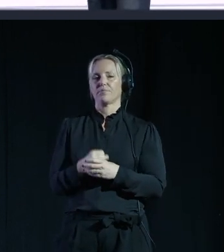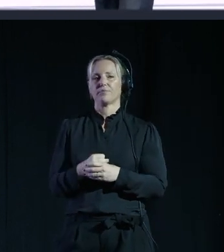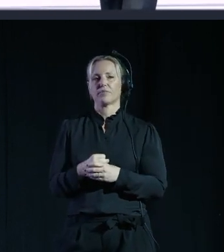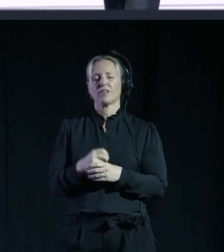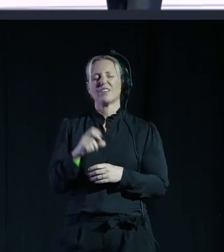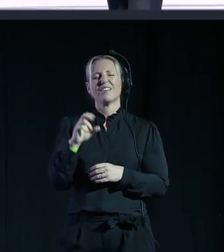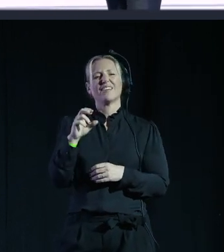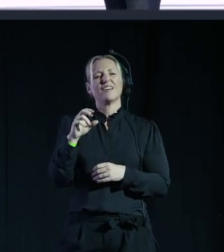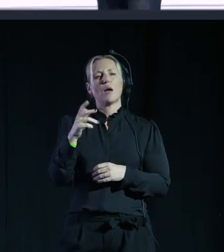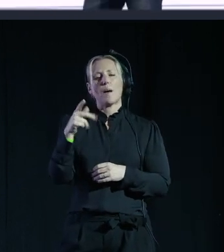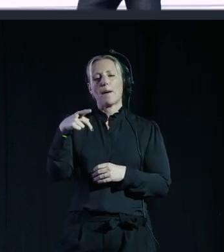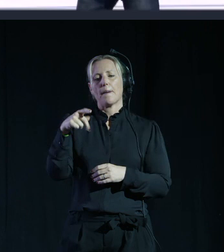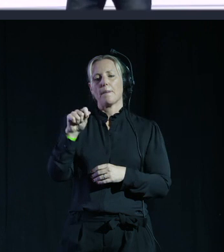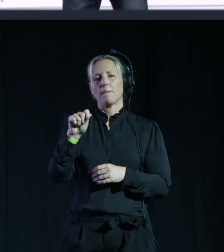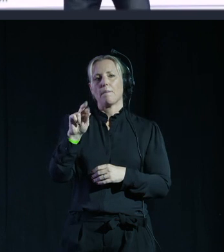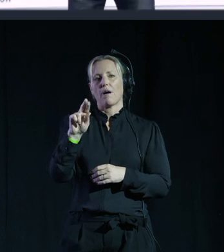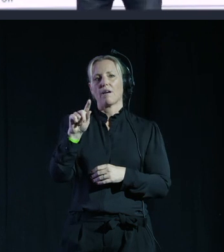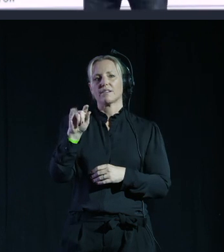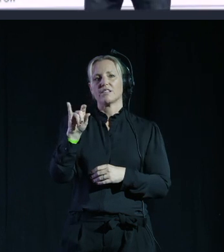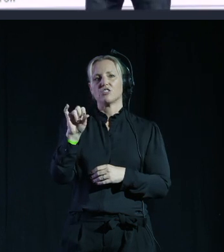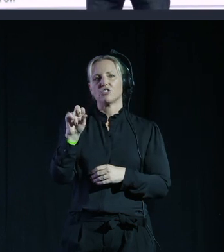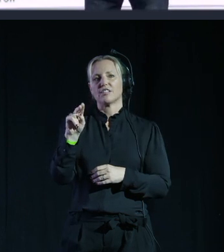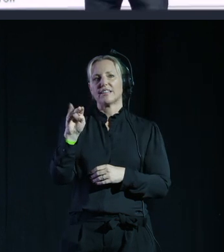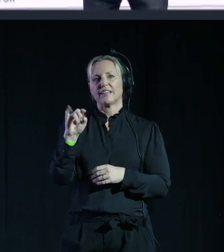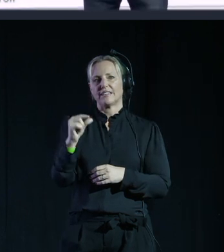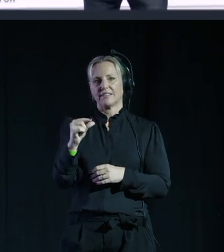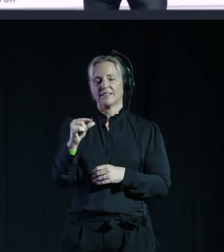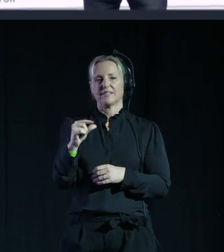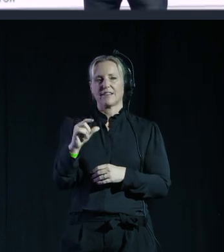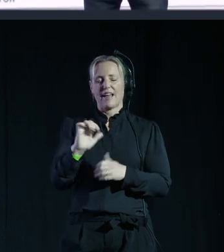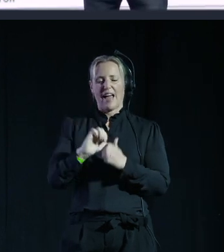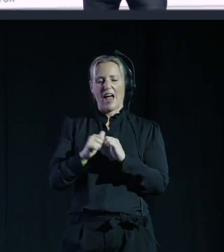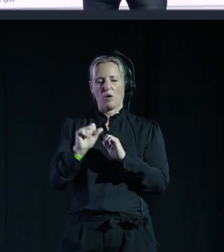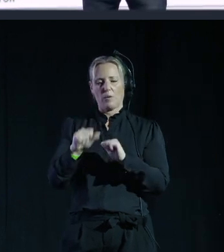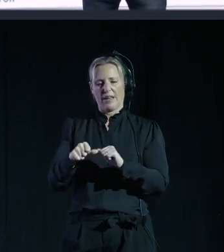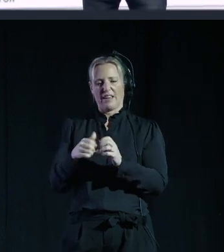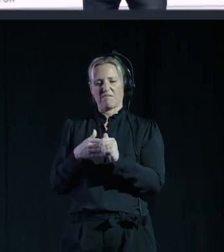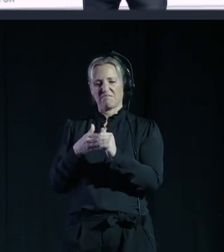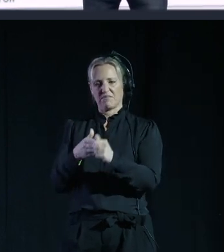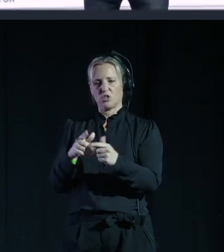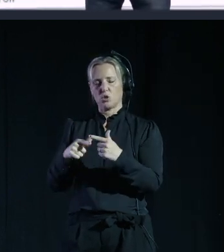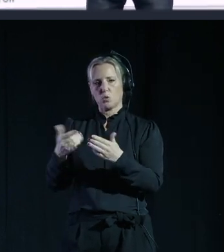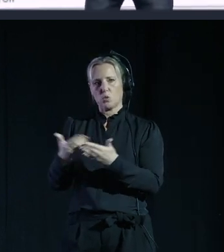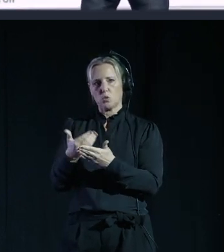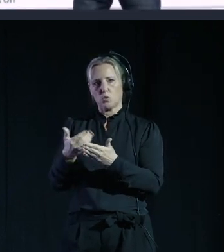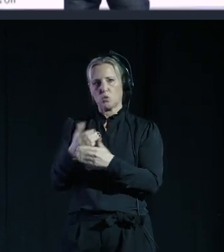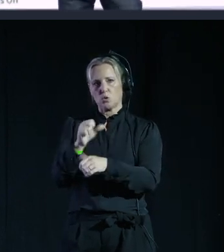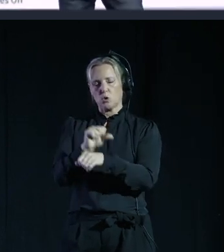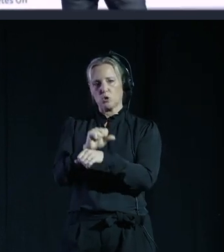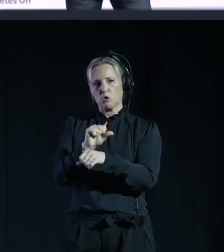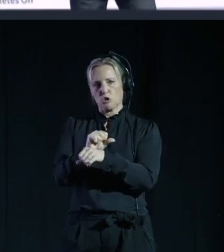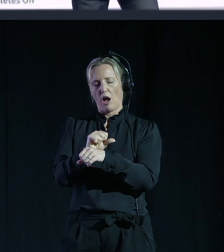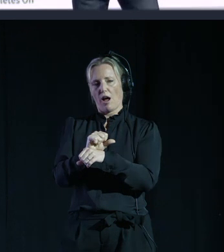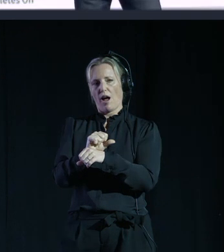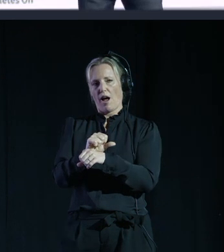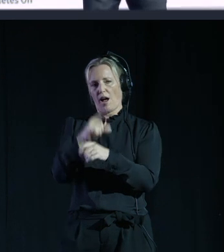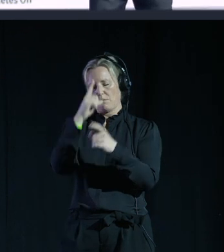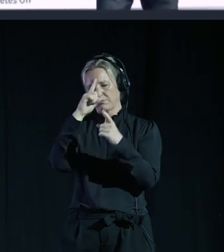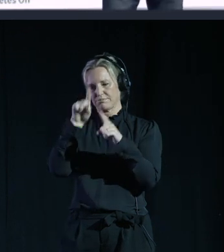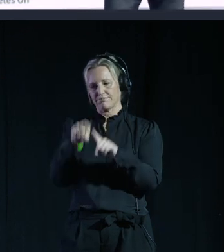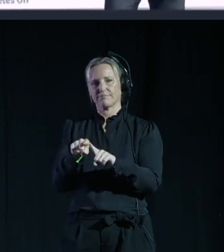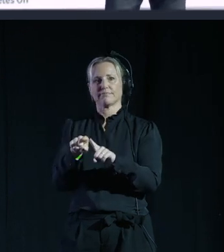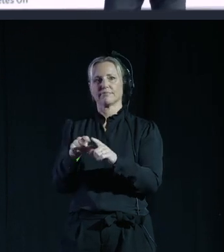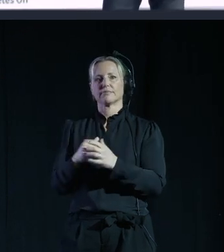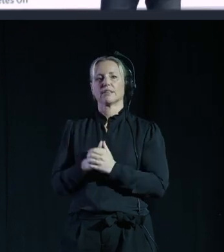talking about can lead to new job synchronization challenges. And so we believe that our job scheduler can really help